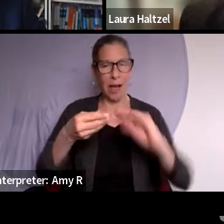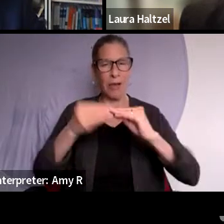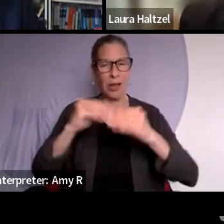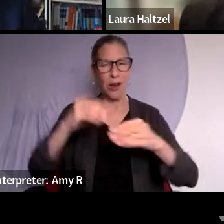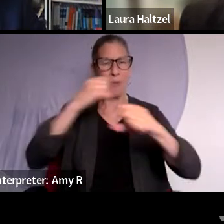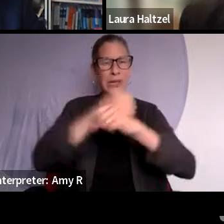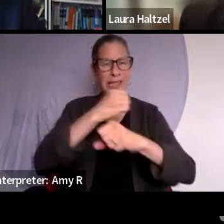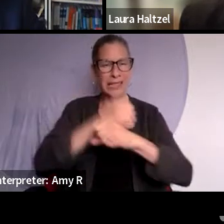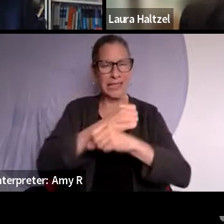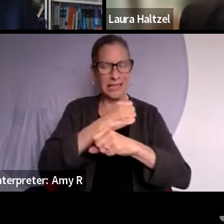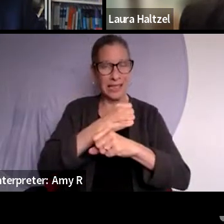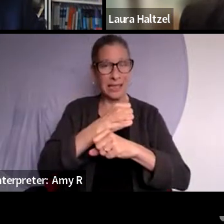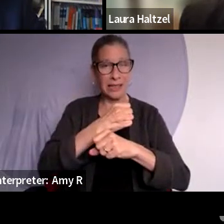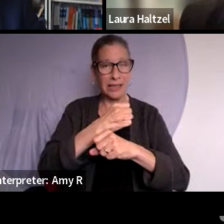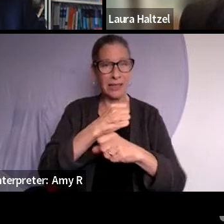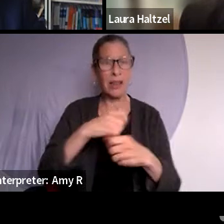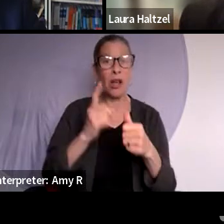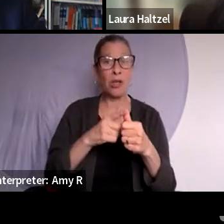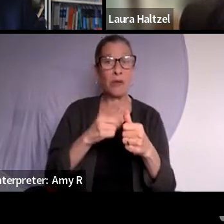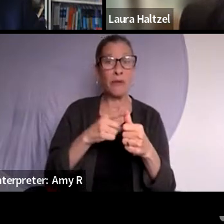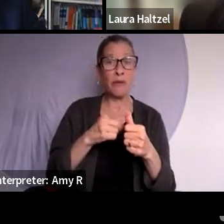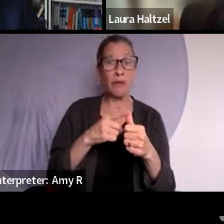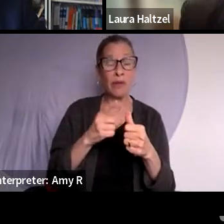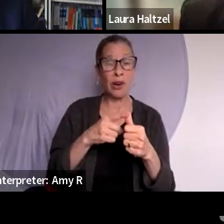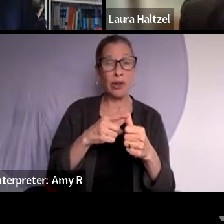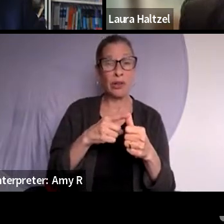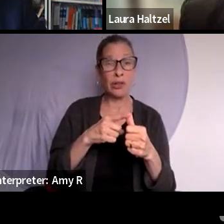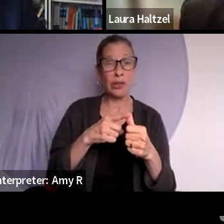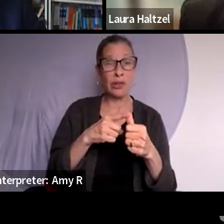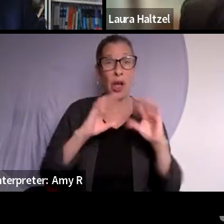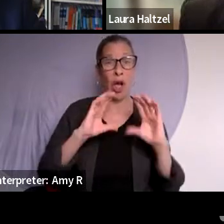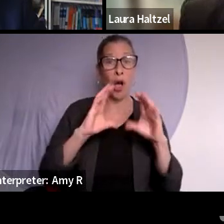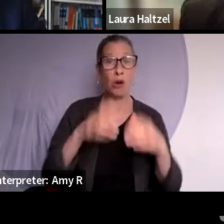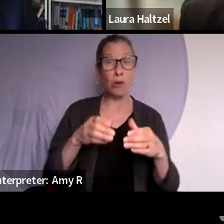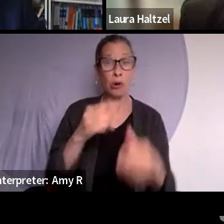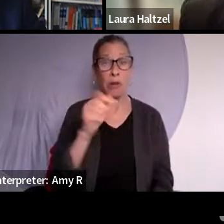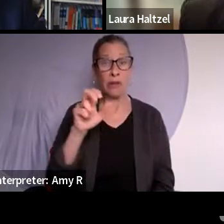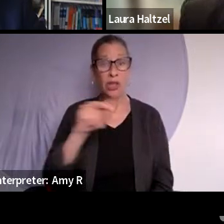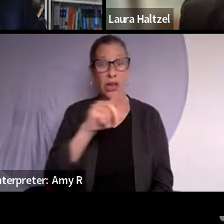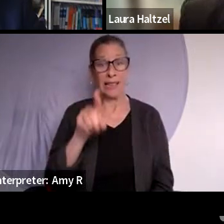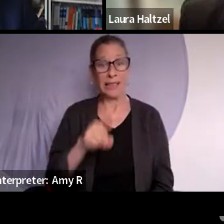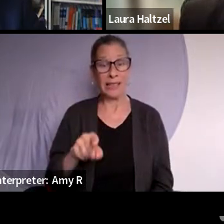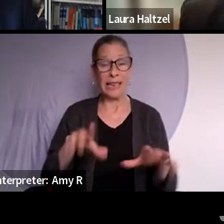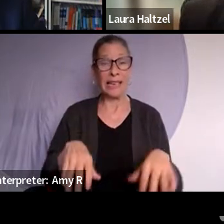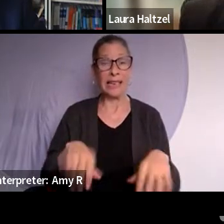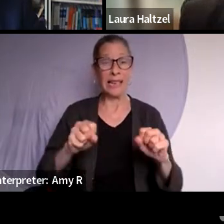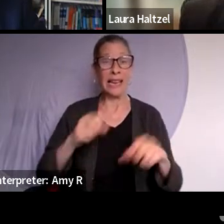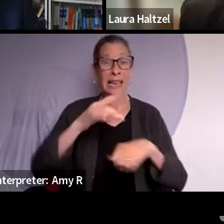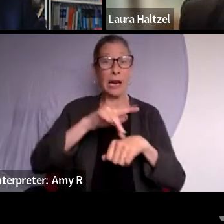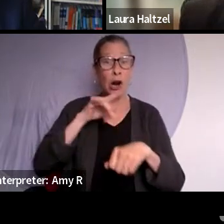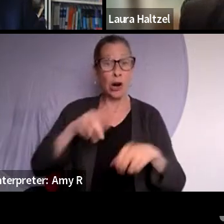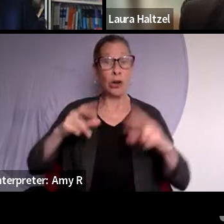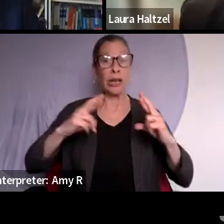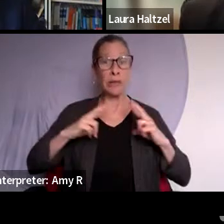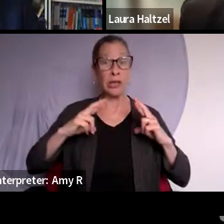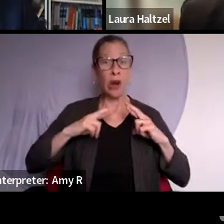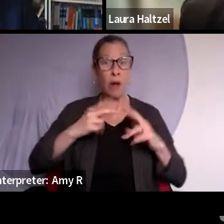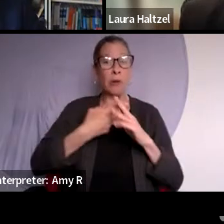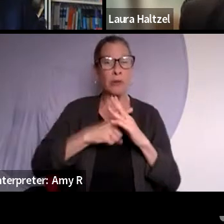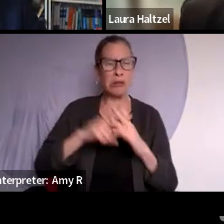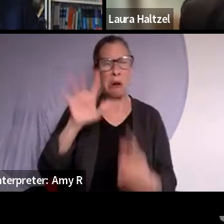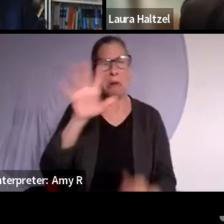So the first wave of Gen Z taking early retirement is going to start getting checks in